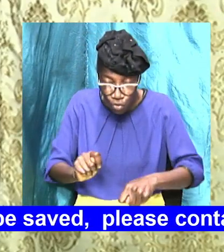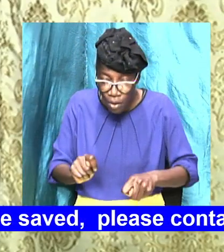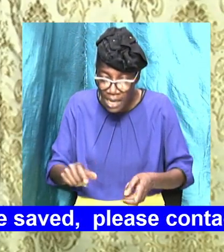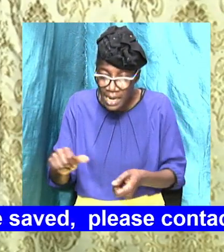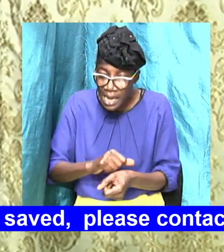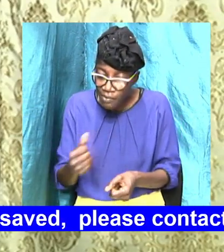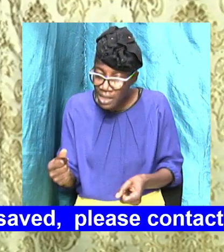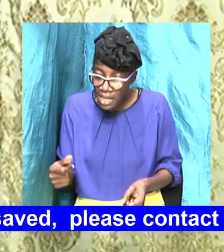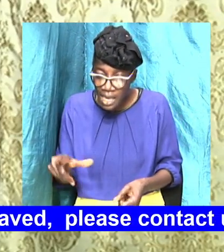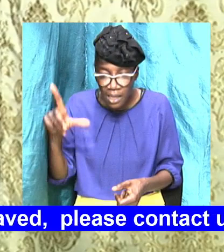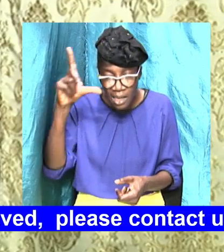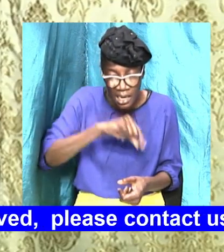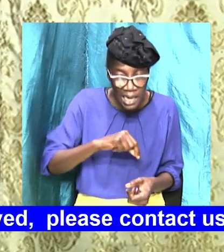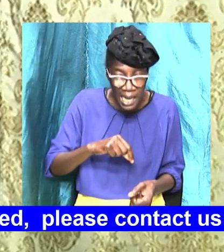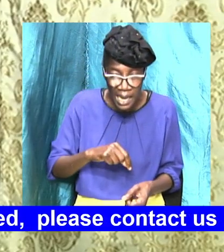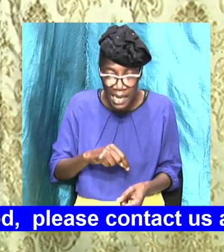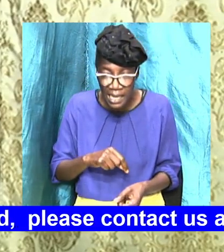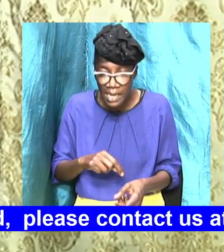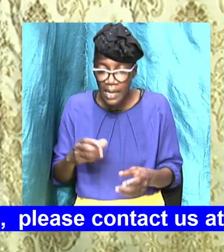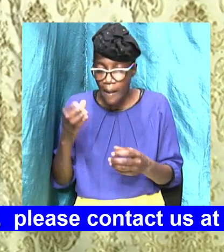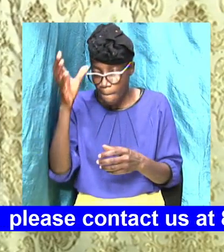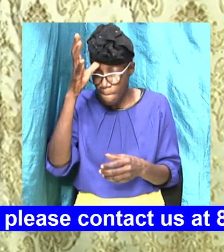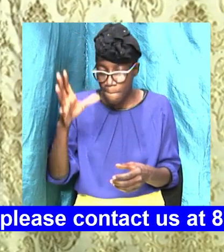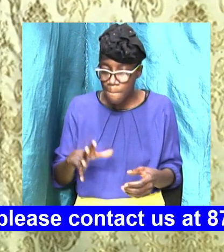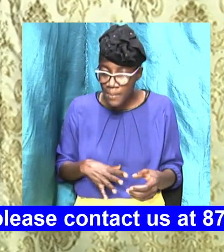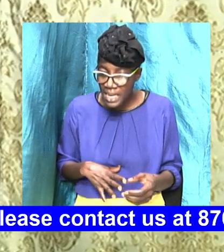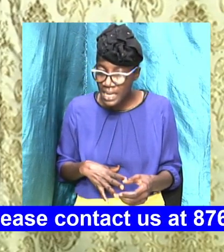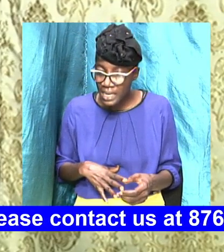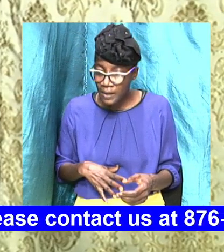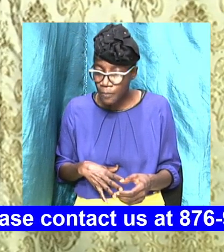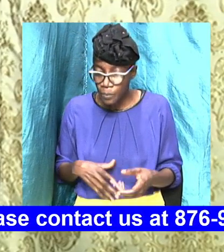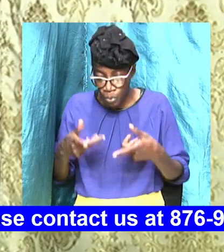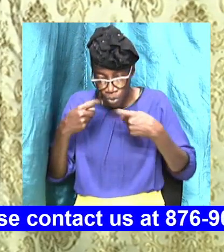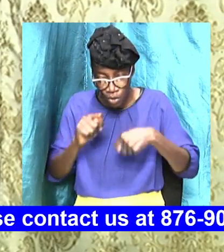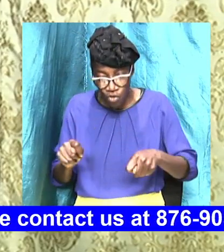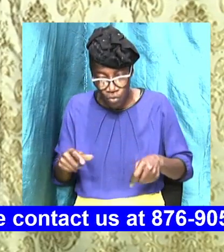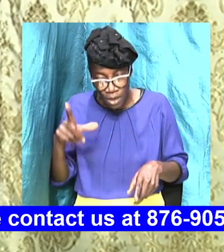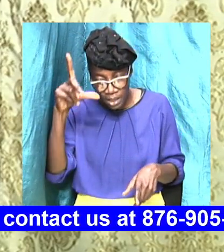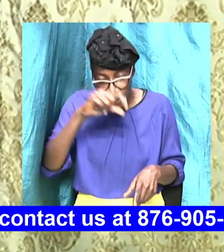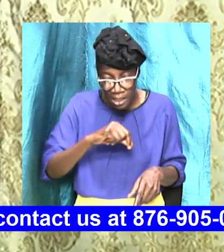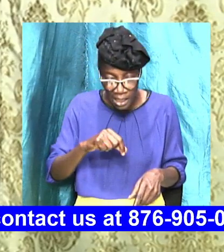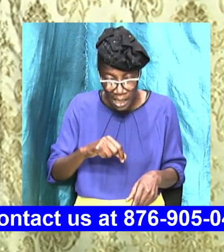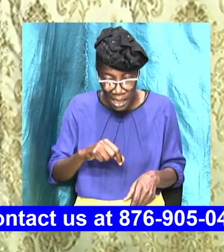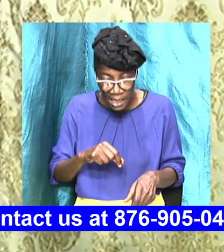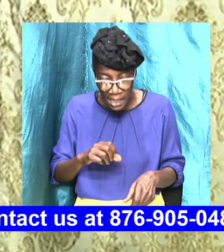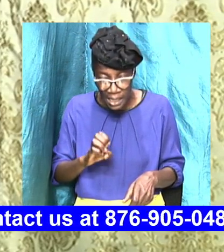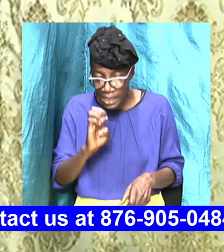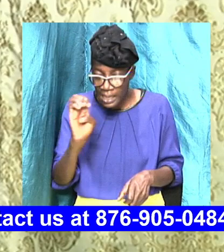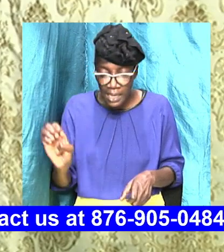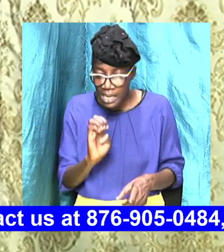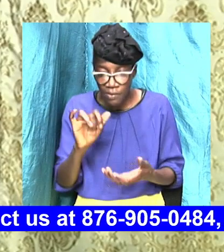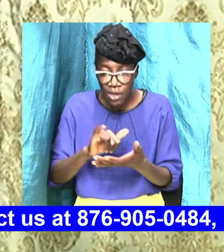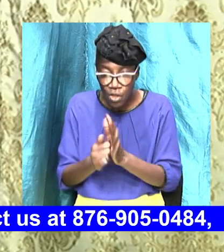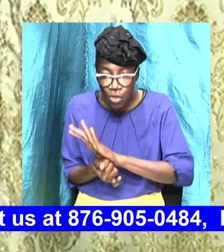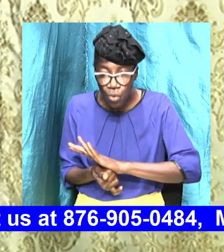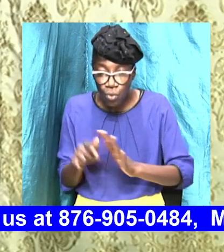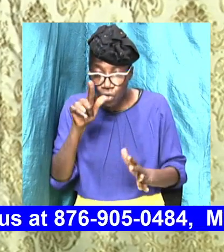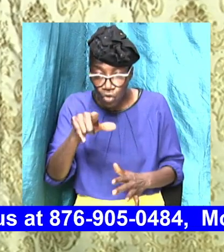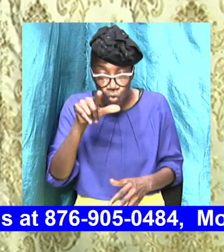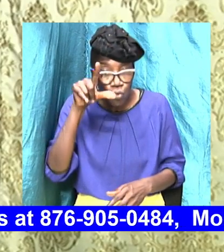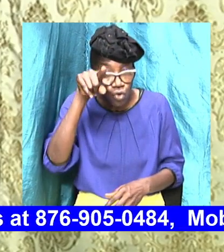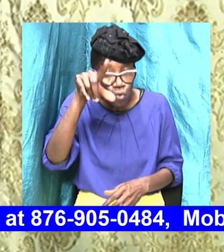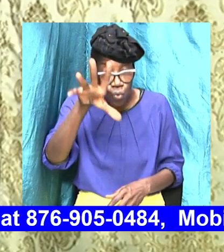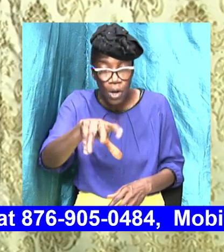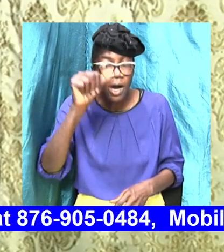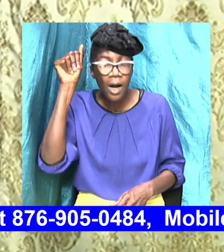to deceive men. Amen. Trying to deceive even those who you have